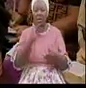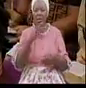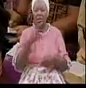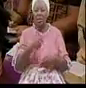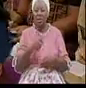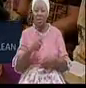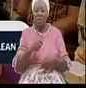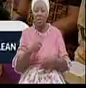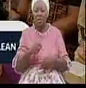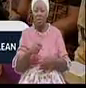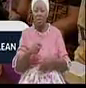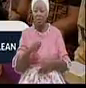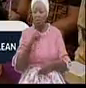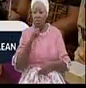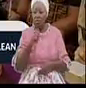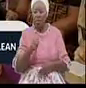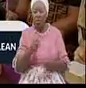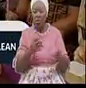unconcerned,